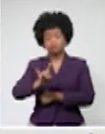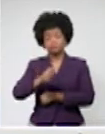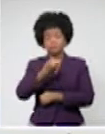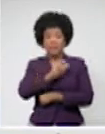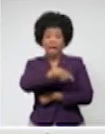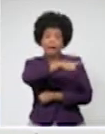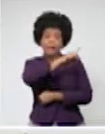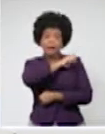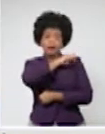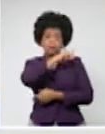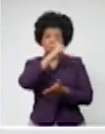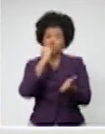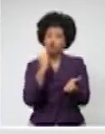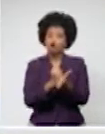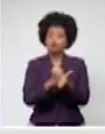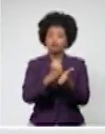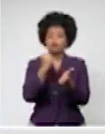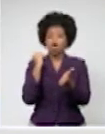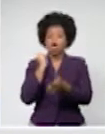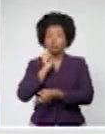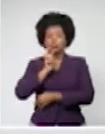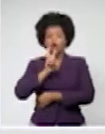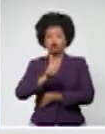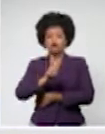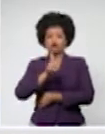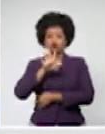256,037 people were diagnosed only yesterday.